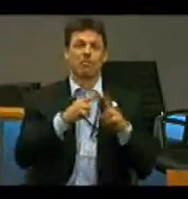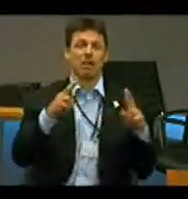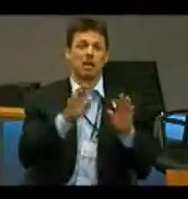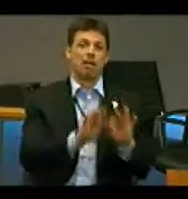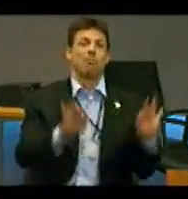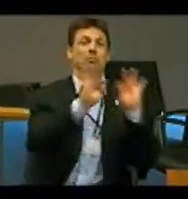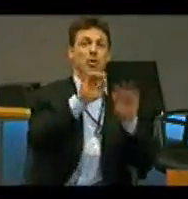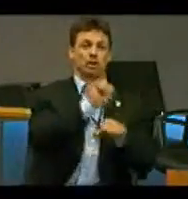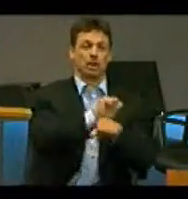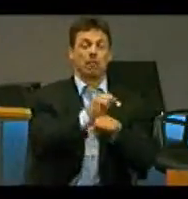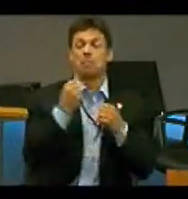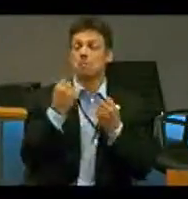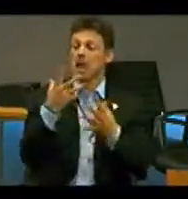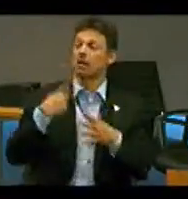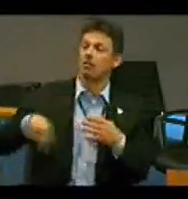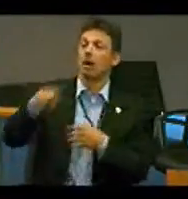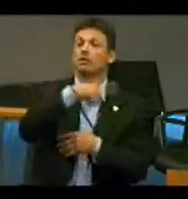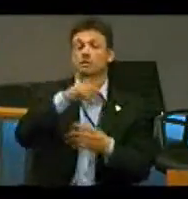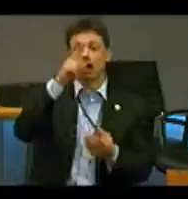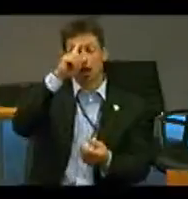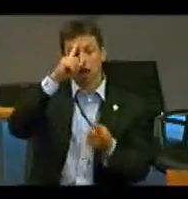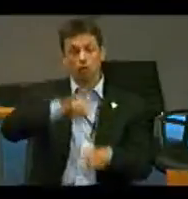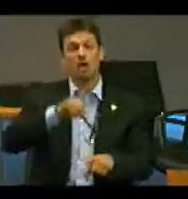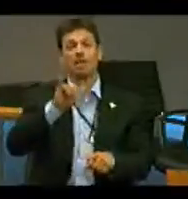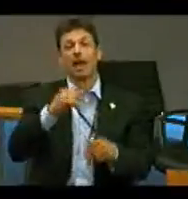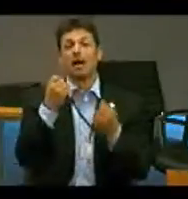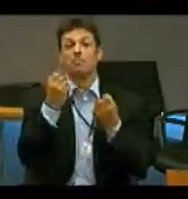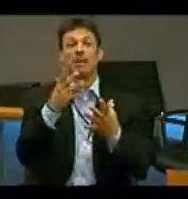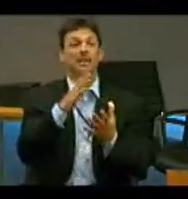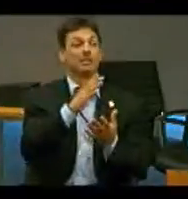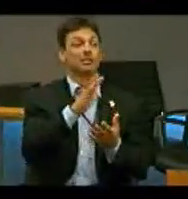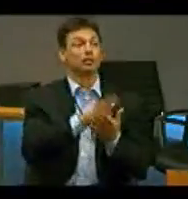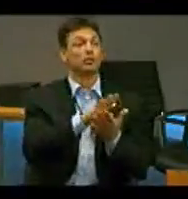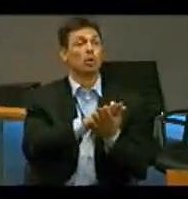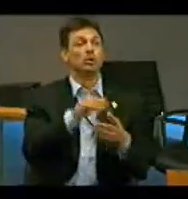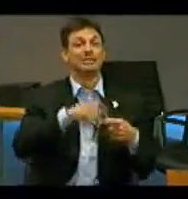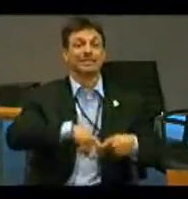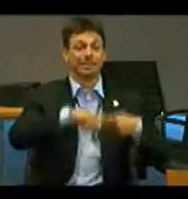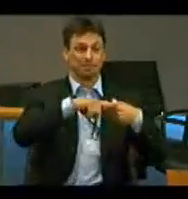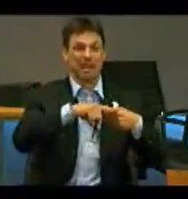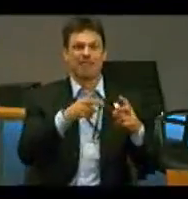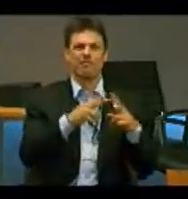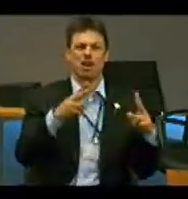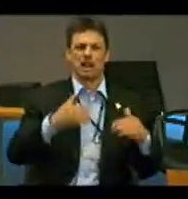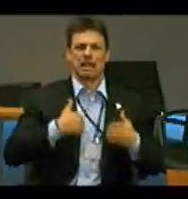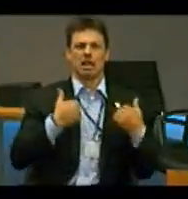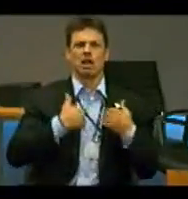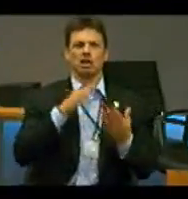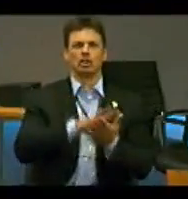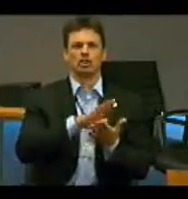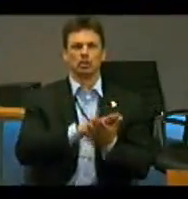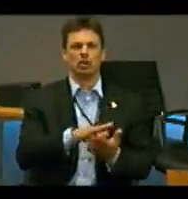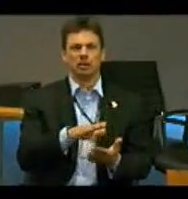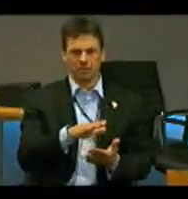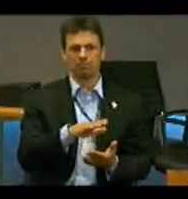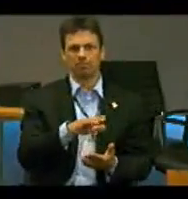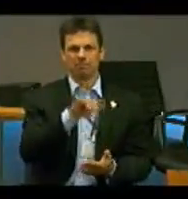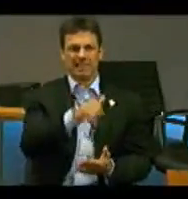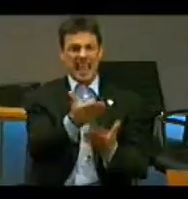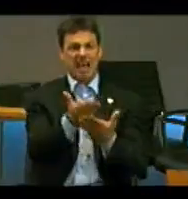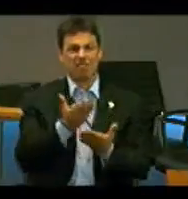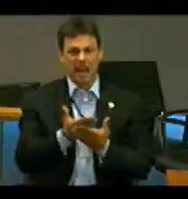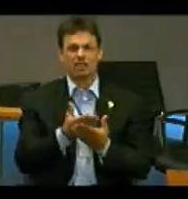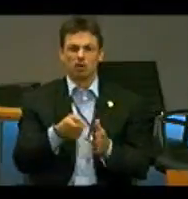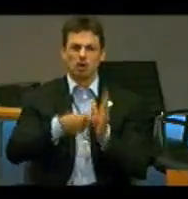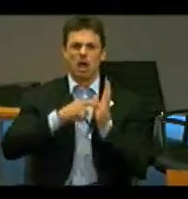us agree that the fact that some preschools are suspending very young children is a fact requiring our